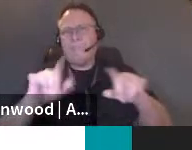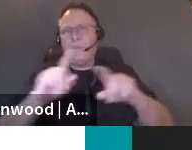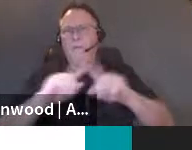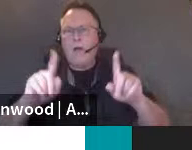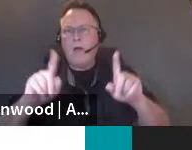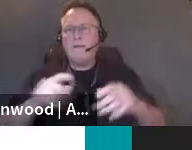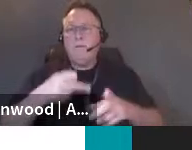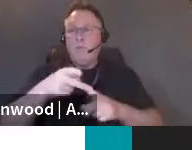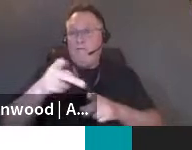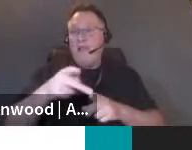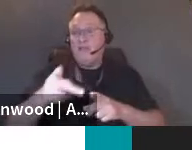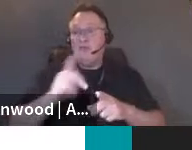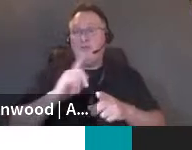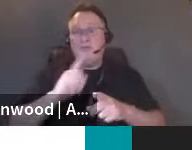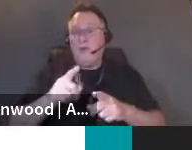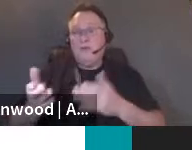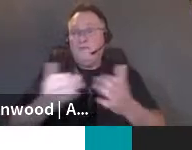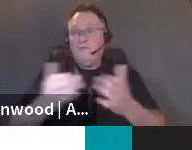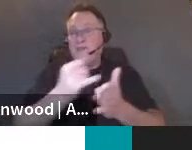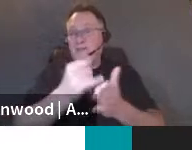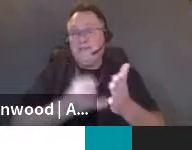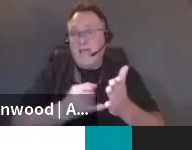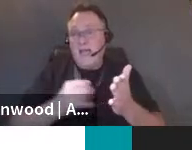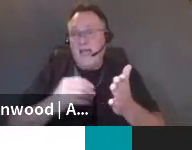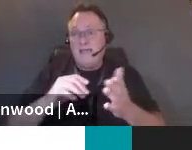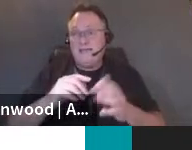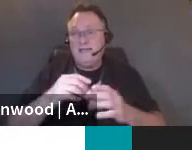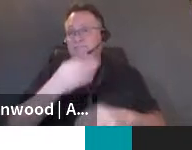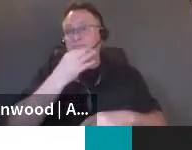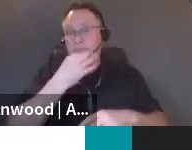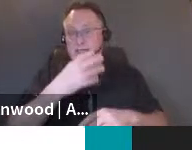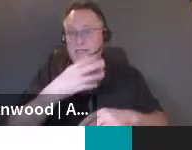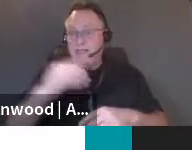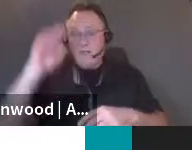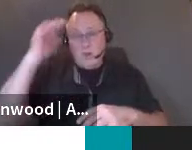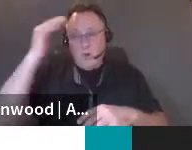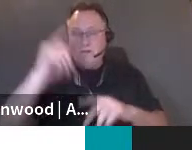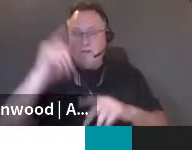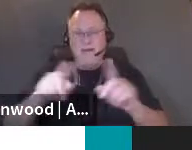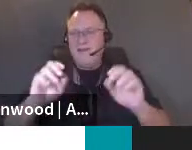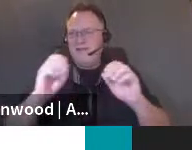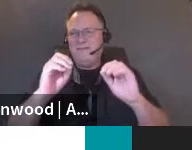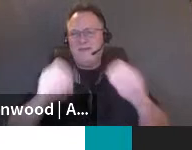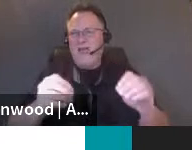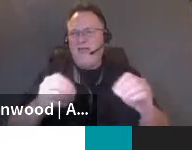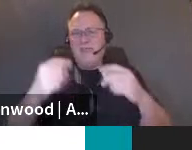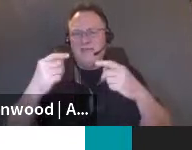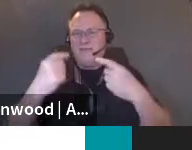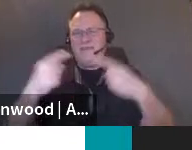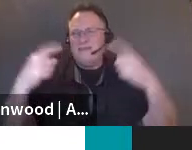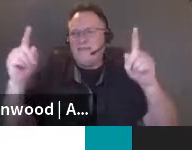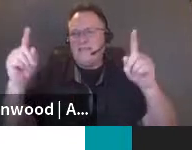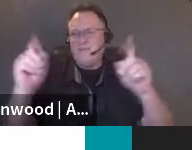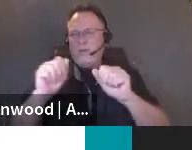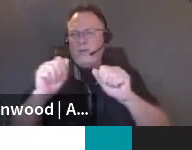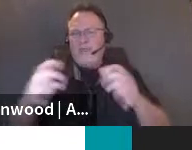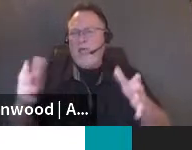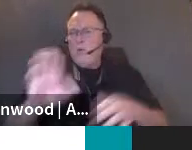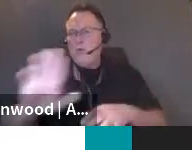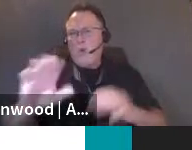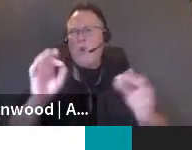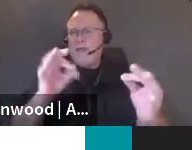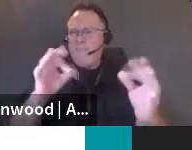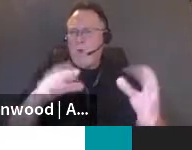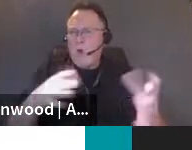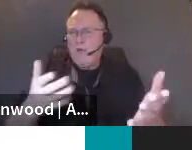professionals we bring the design expertise and knowledge, but nothing that we do will be successful without your input. So this is why it's especially important for you